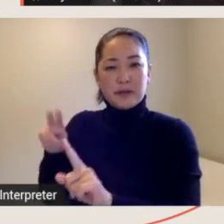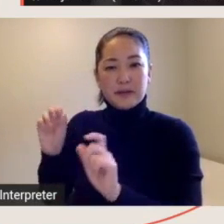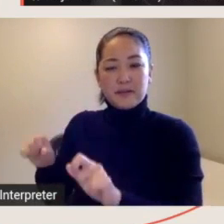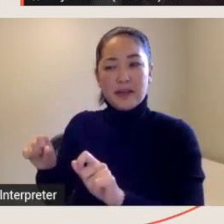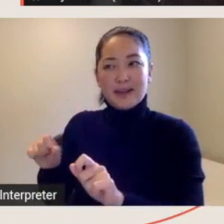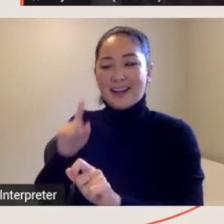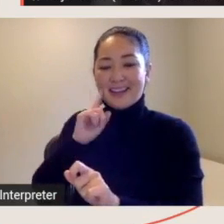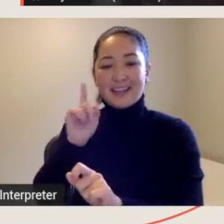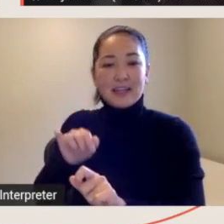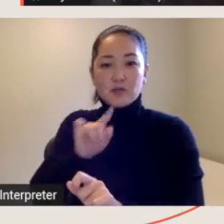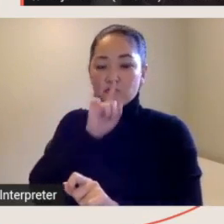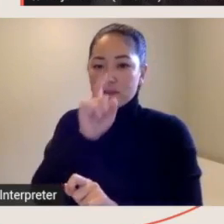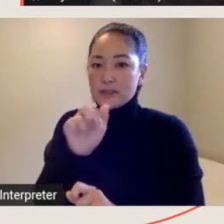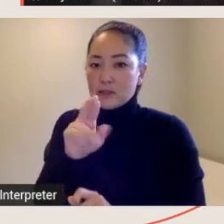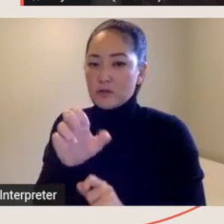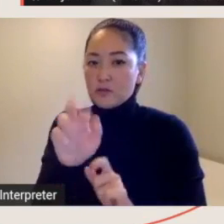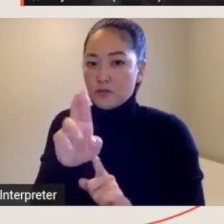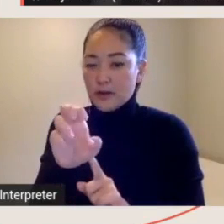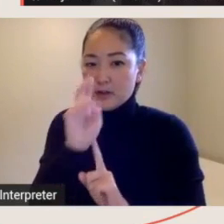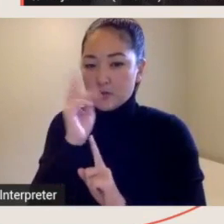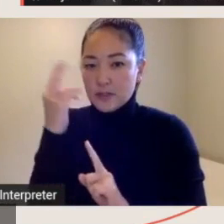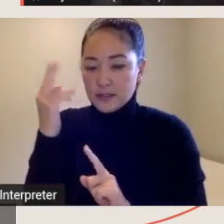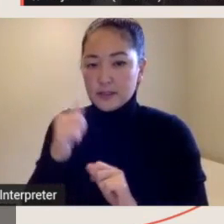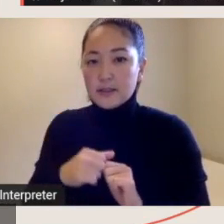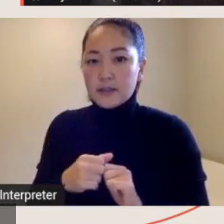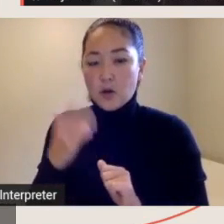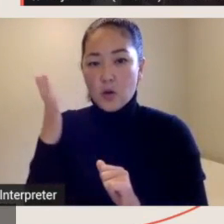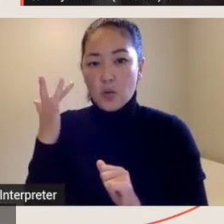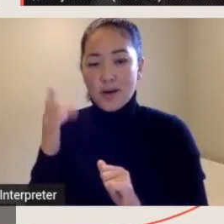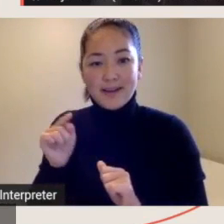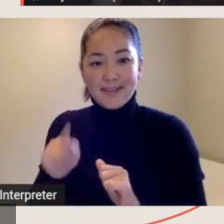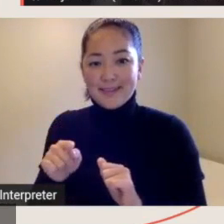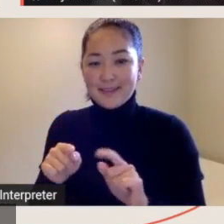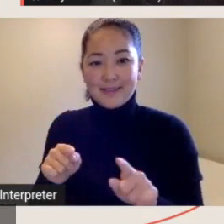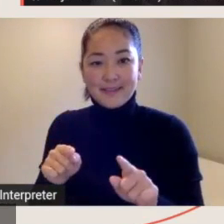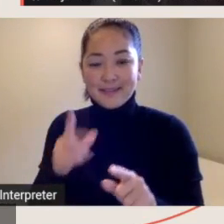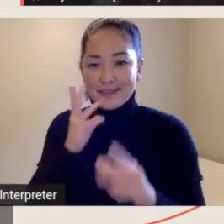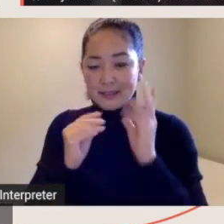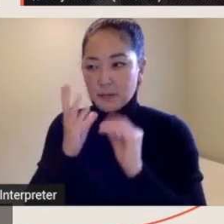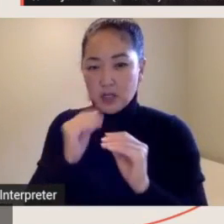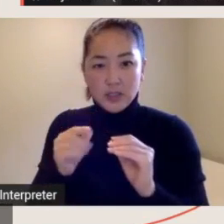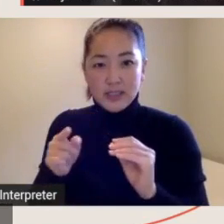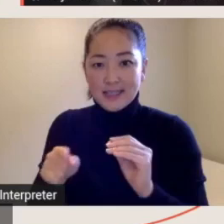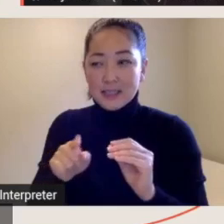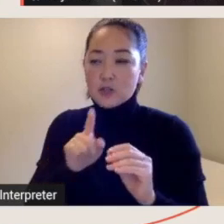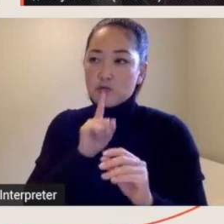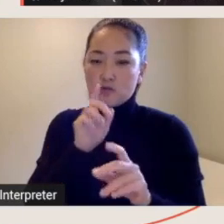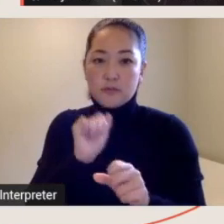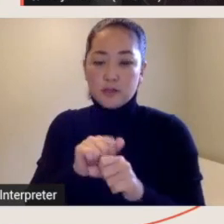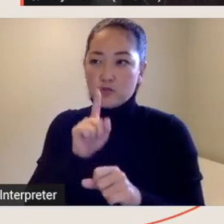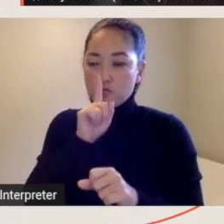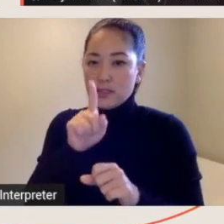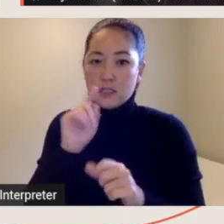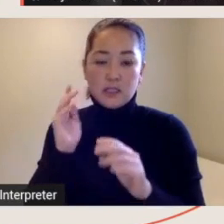especially in these sorts of in these collective experiences. Regardless, okay, this is a very extreme one, obviously. I mean,